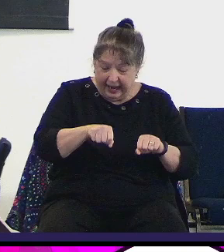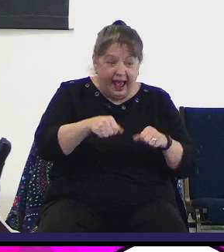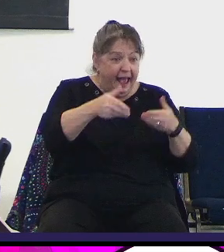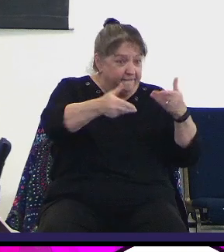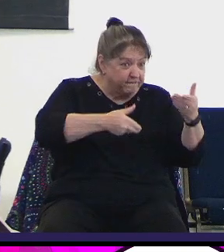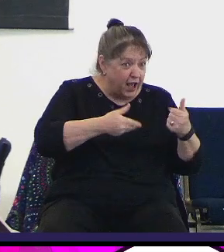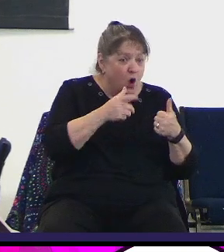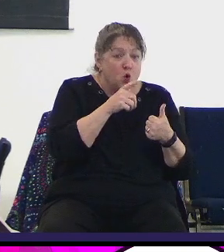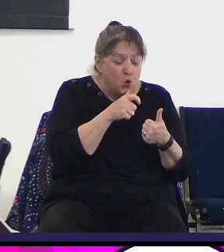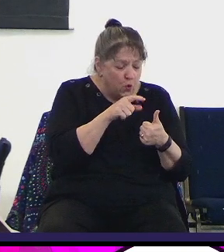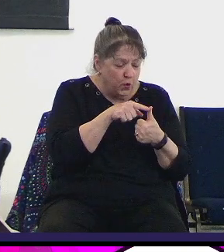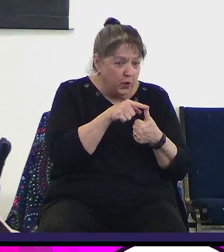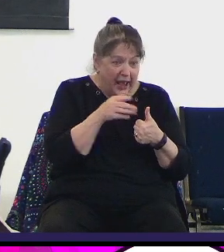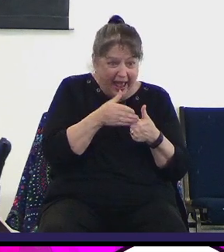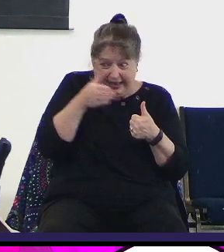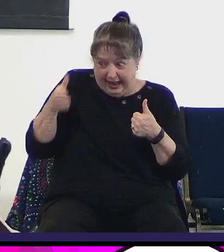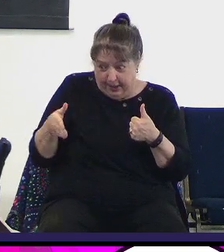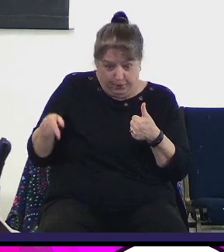too.